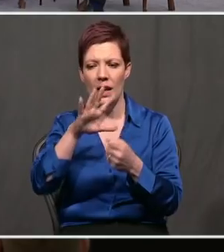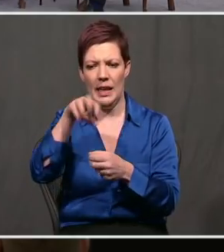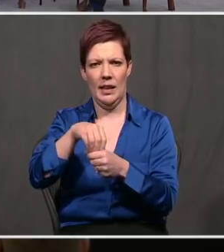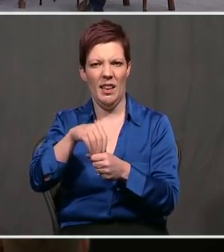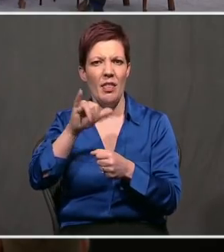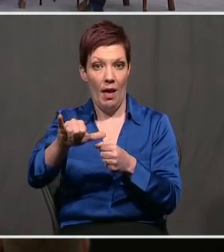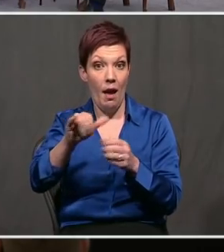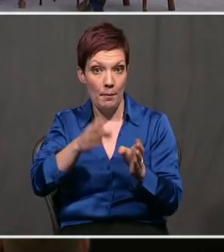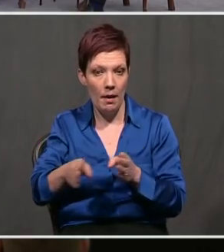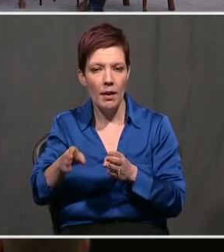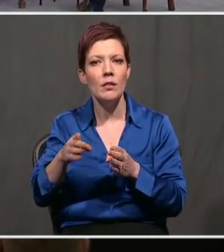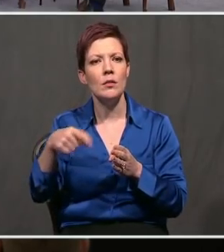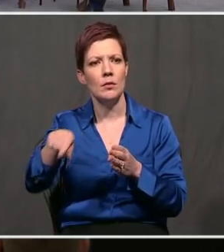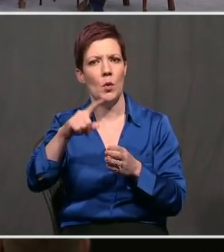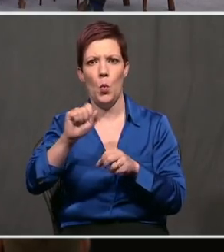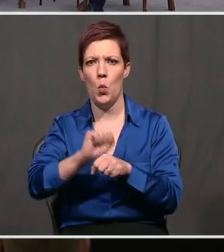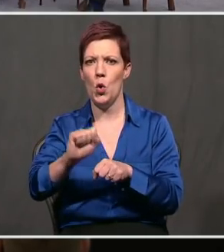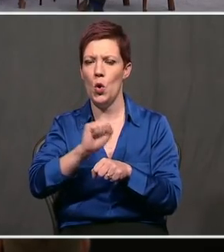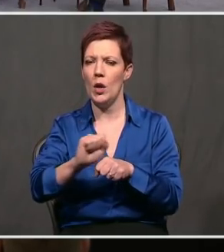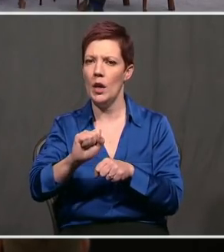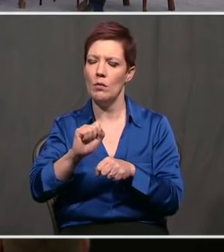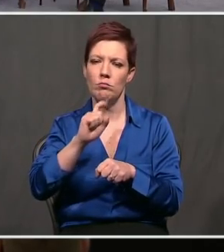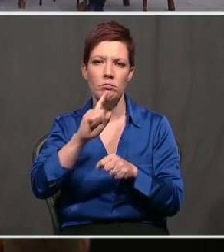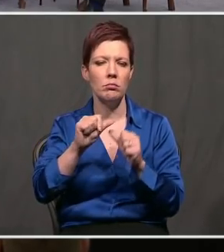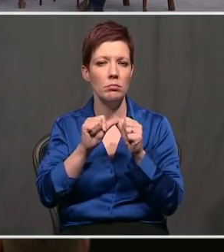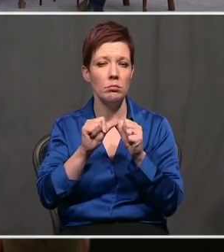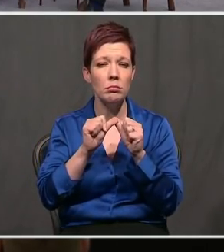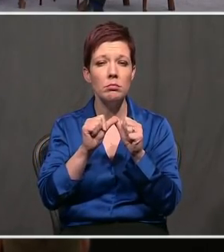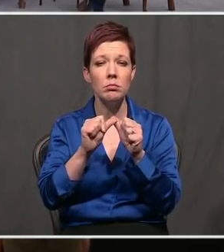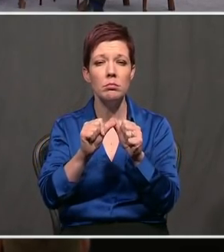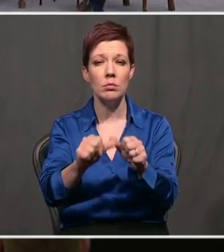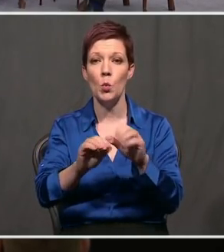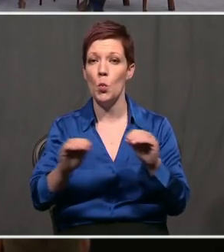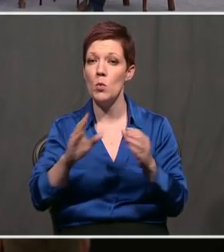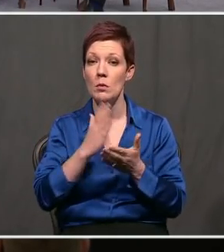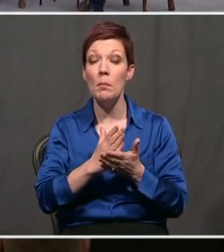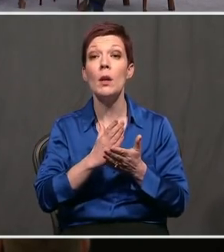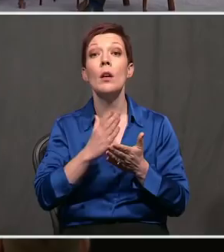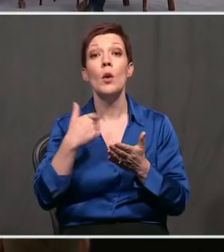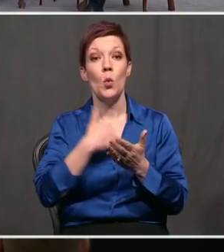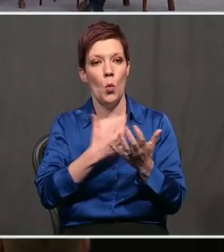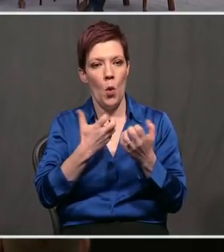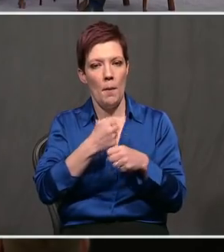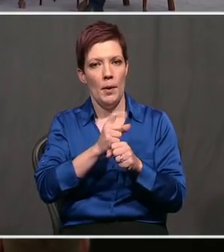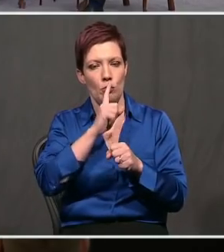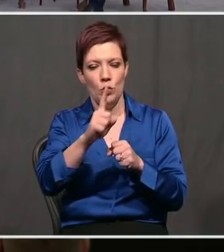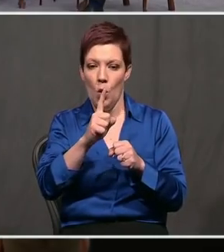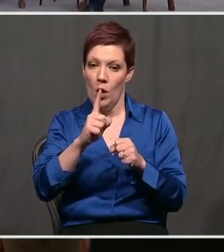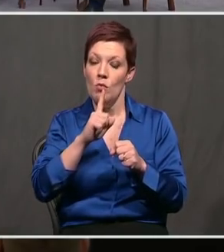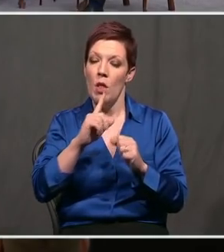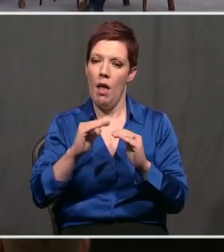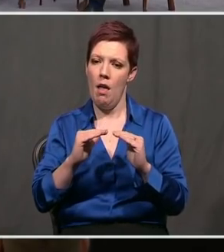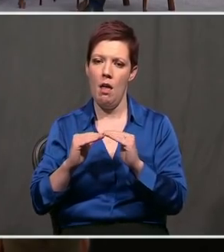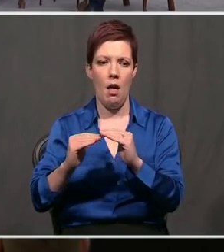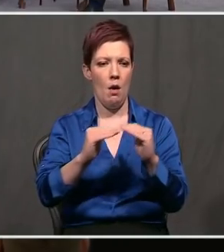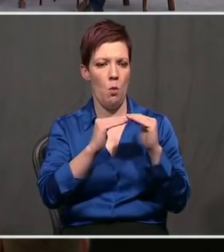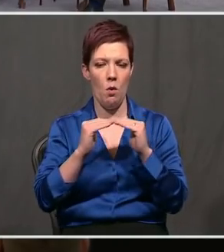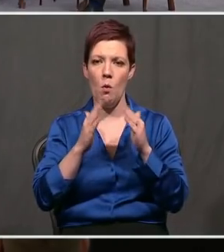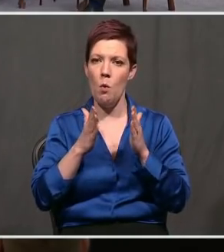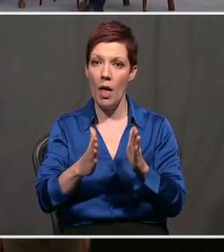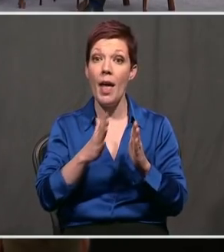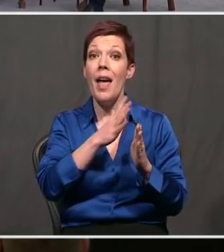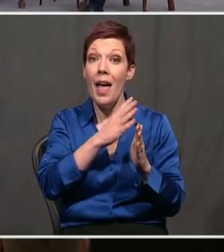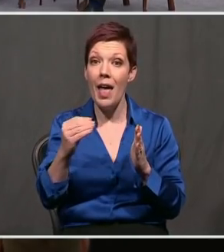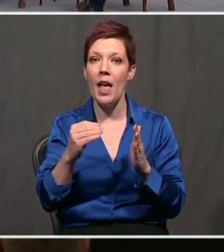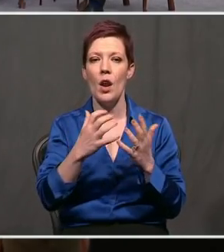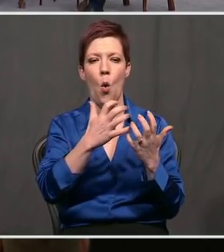working nonstop because we want to make sure that we have a way to do this that is equitable. But also we want to be organized in the way that